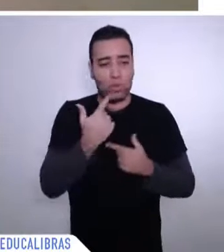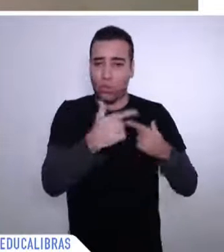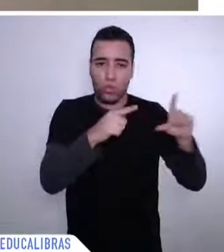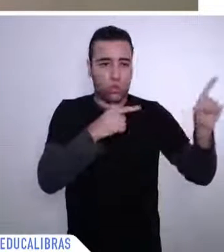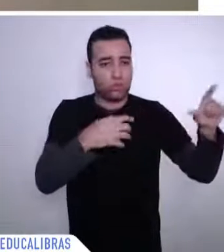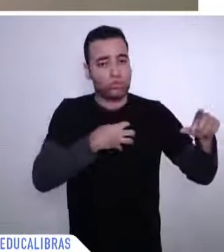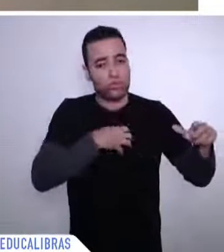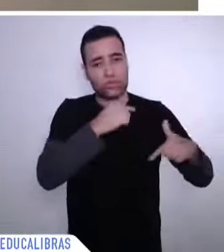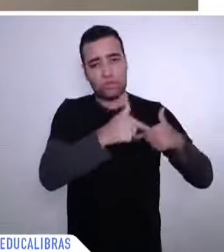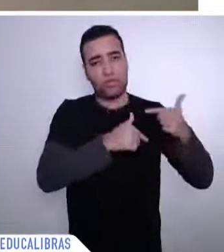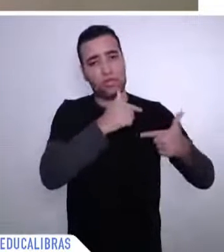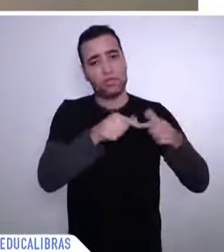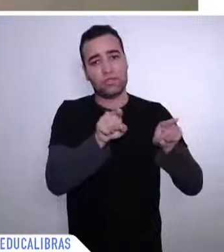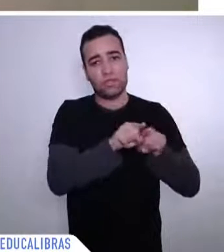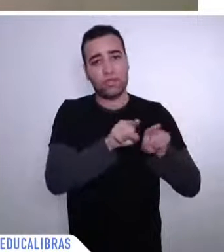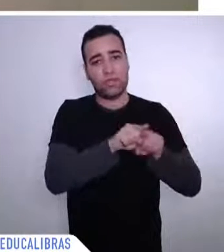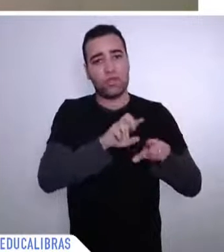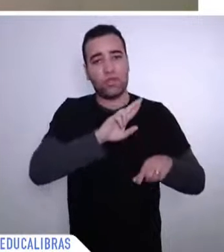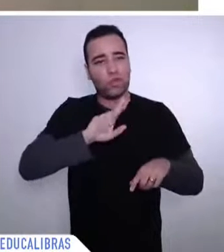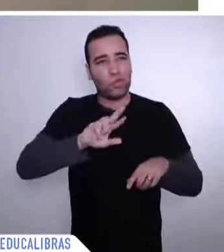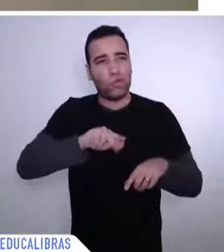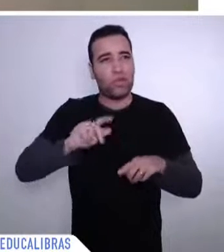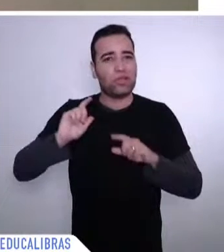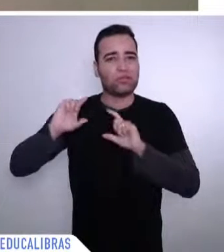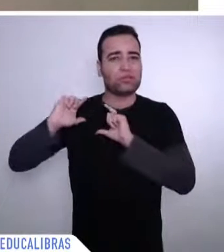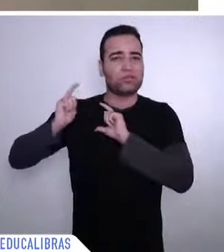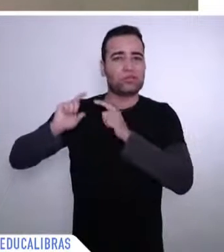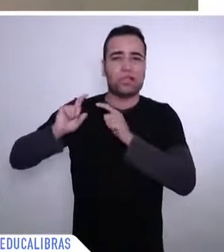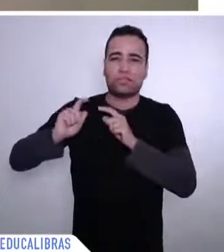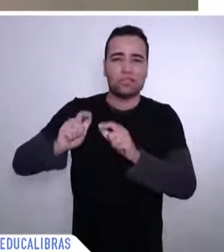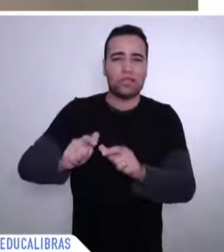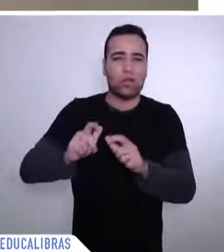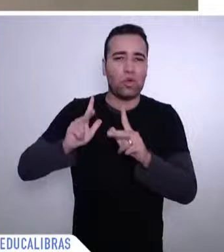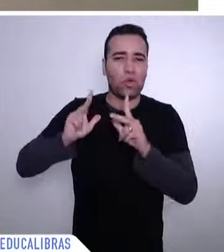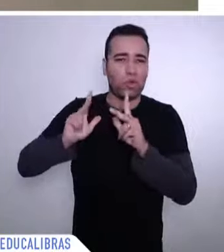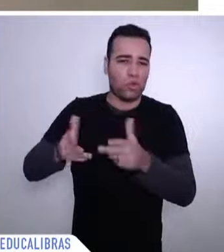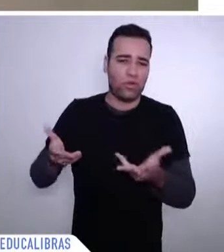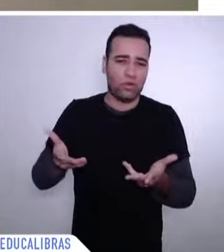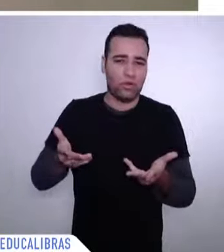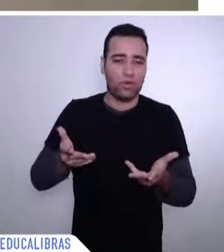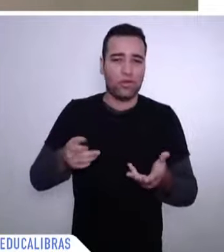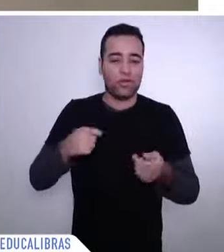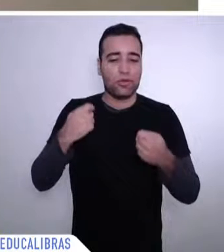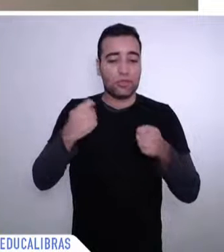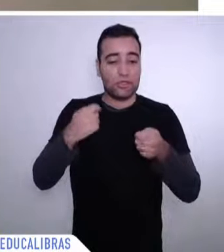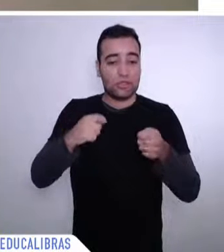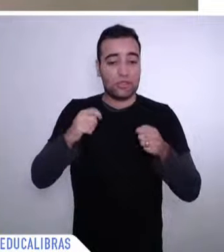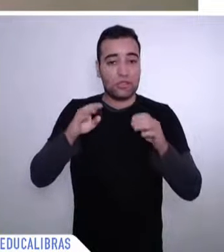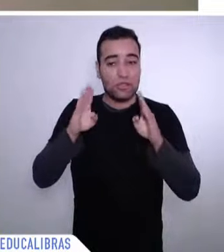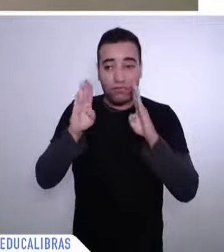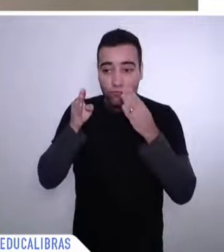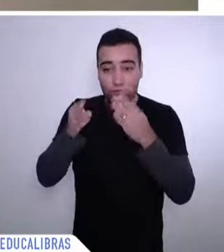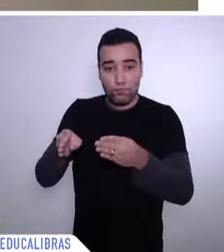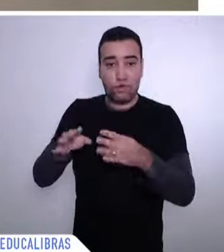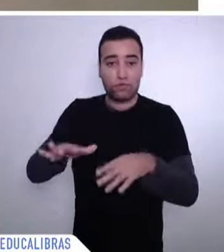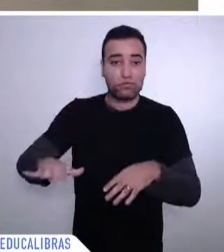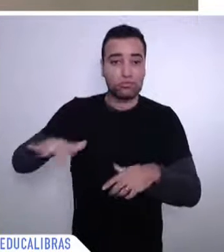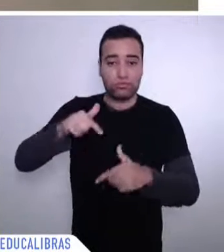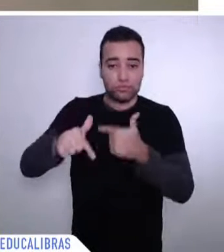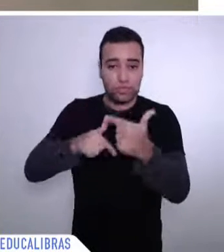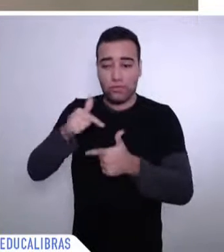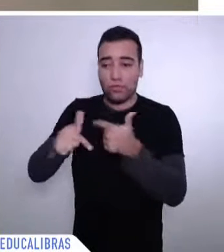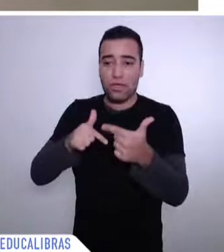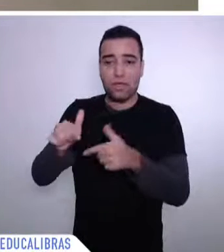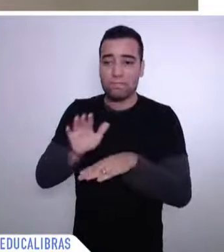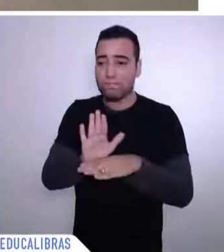market where workers have very poor bargaining power, where workers have very few